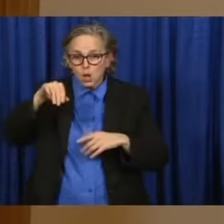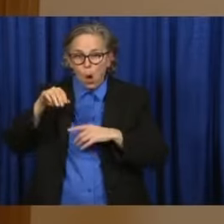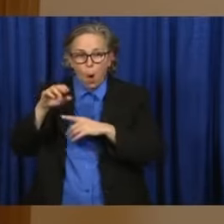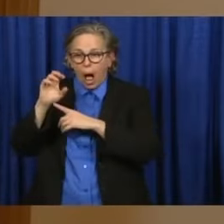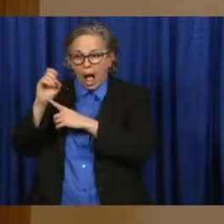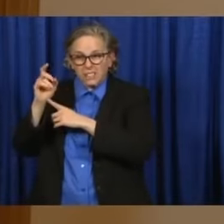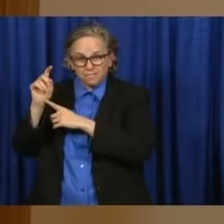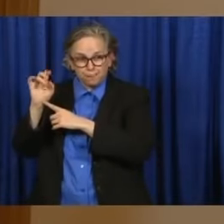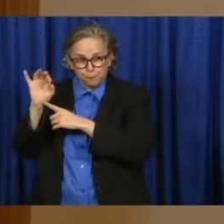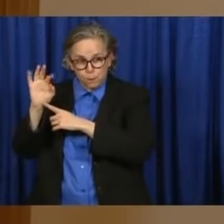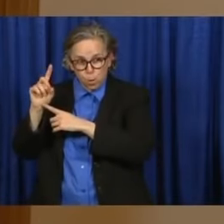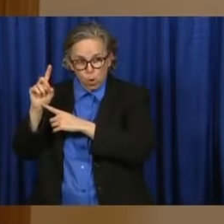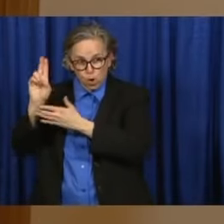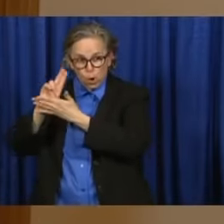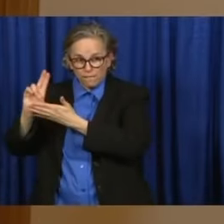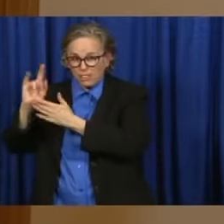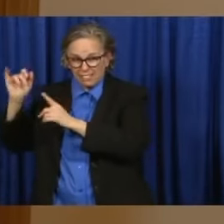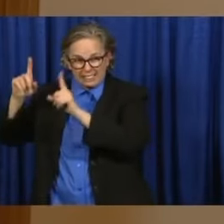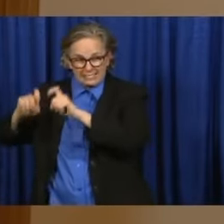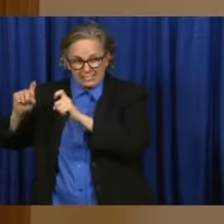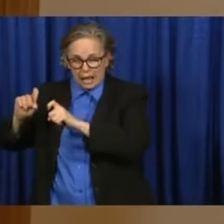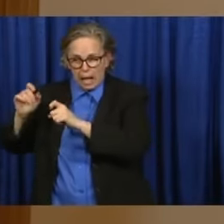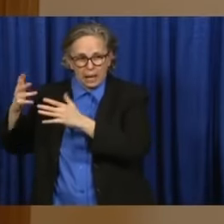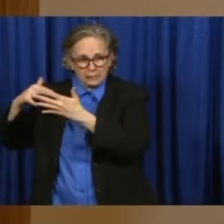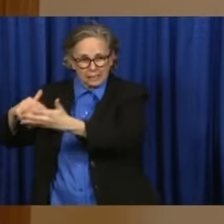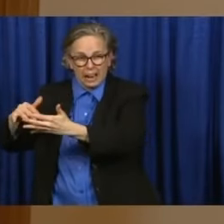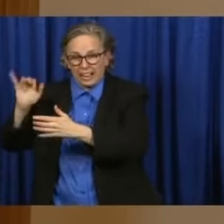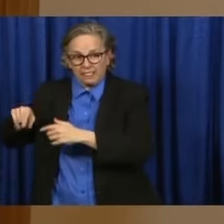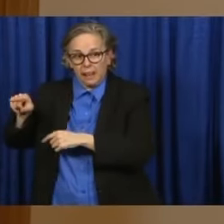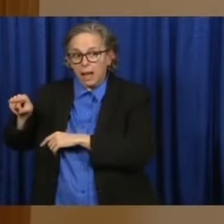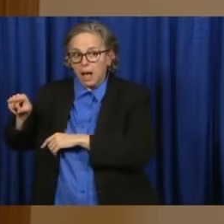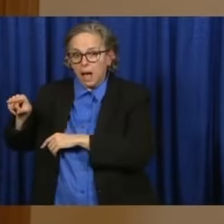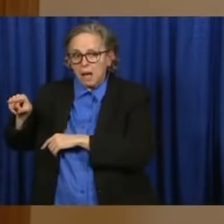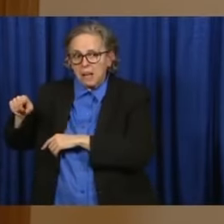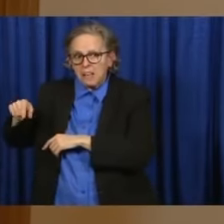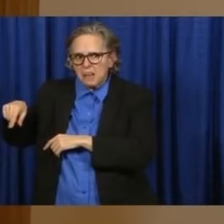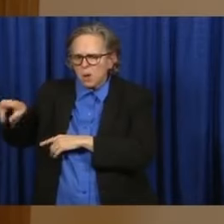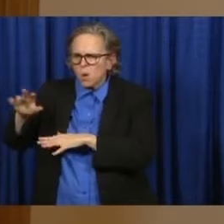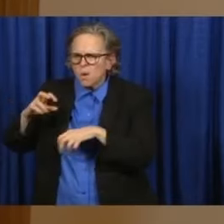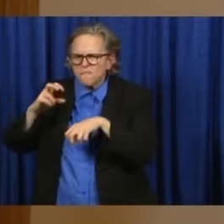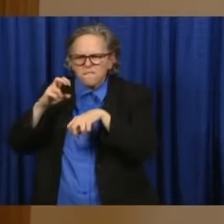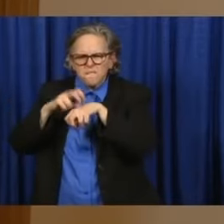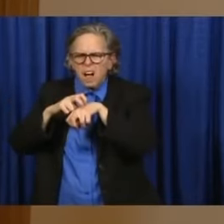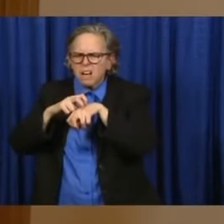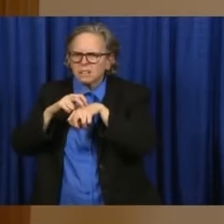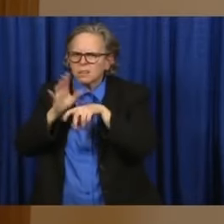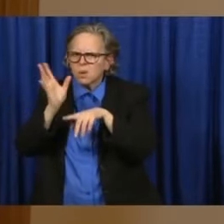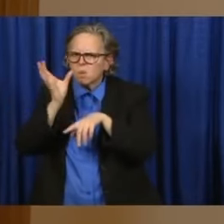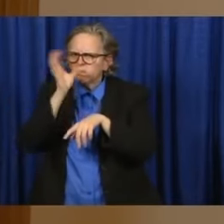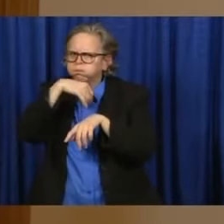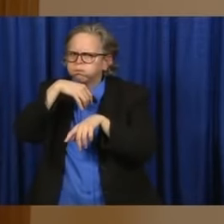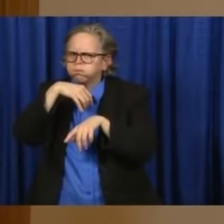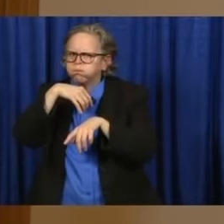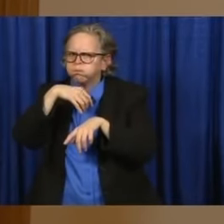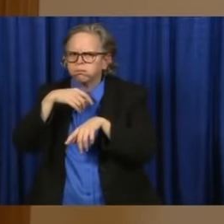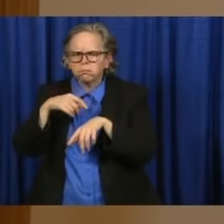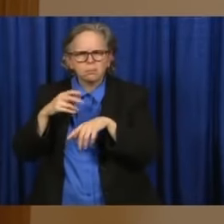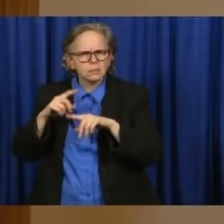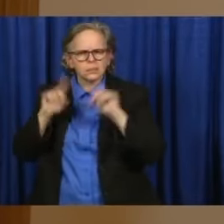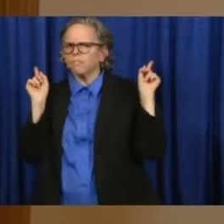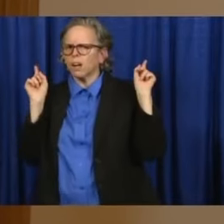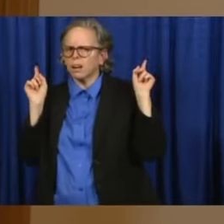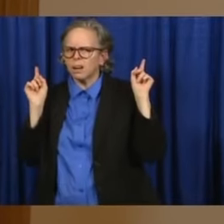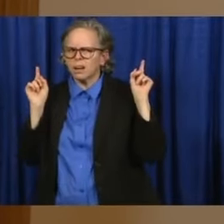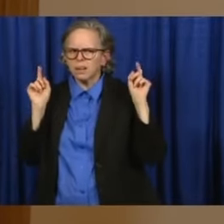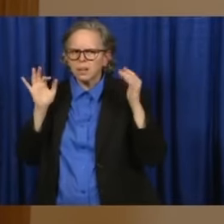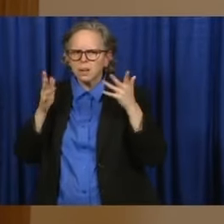couple things. What has been so pernicious about this virus? First of all, I think it was here before anyone knew it was here.